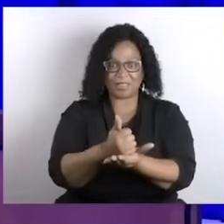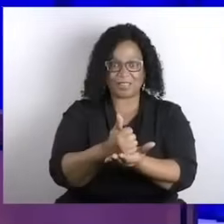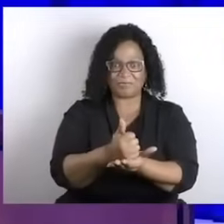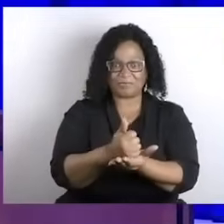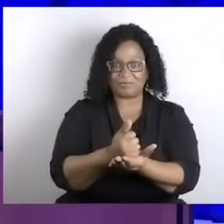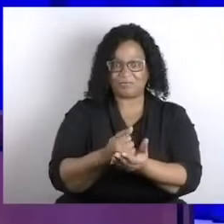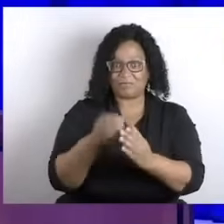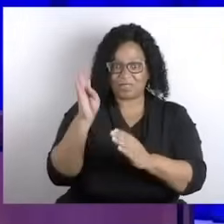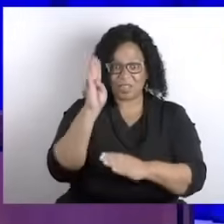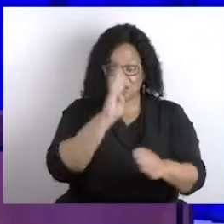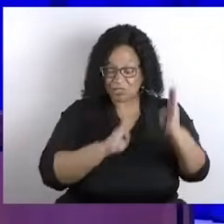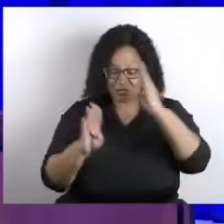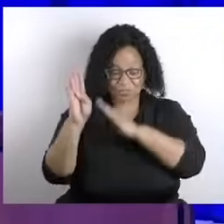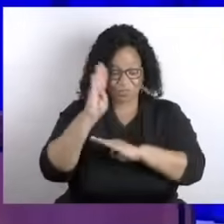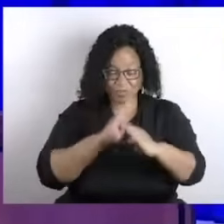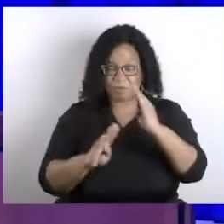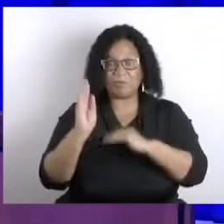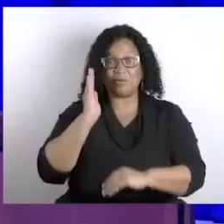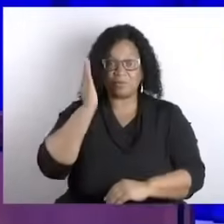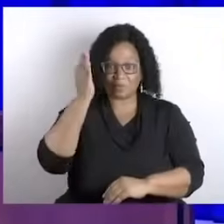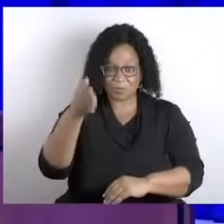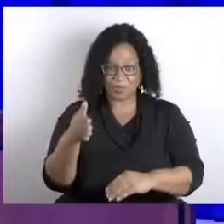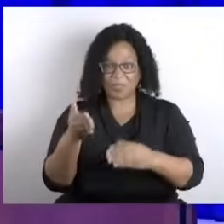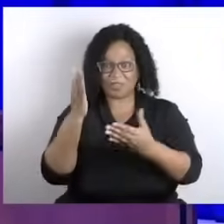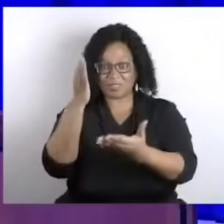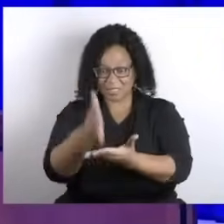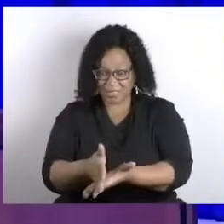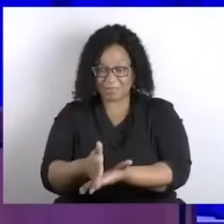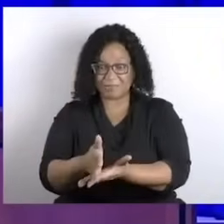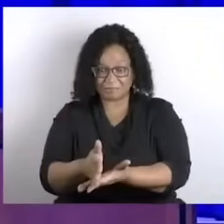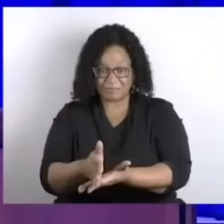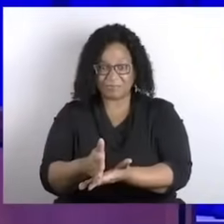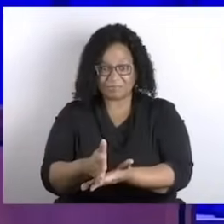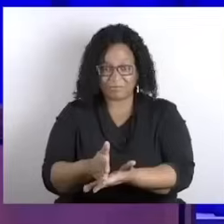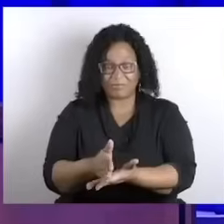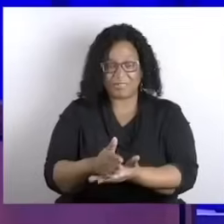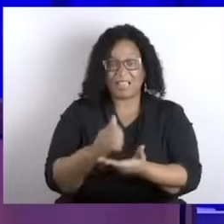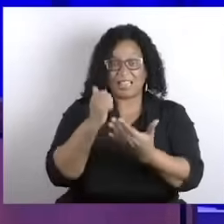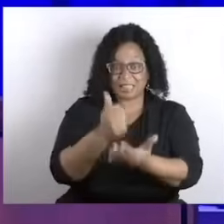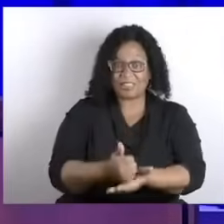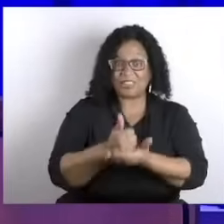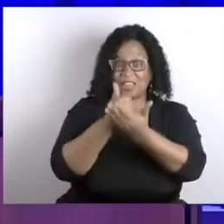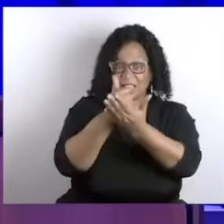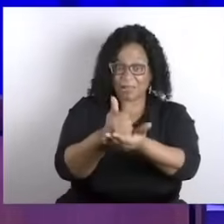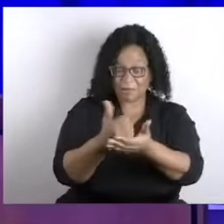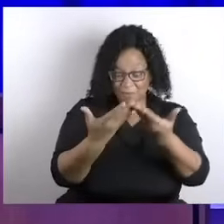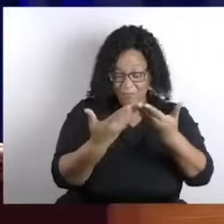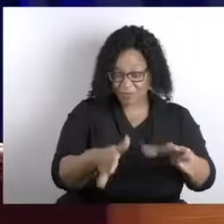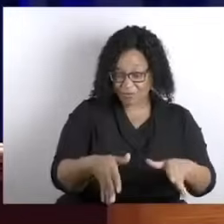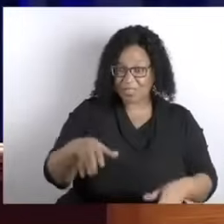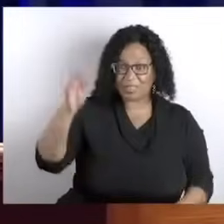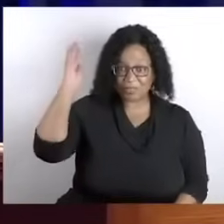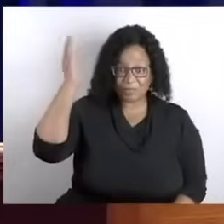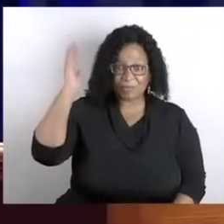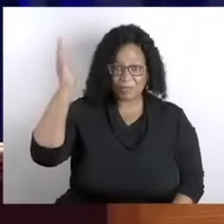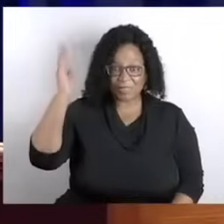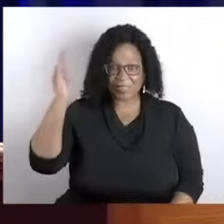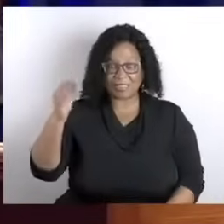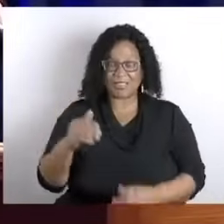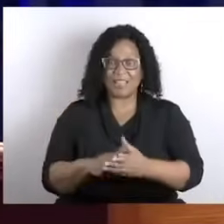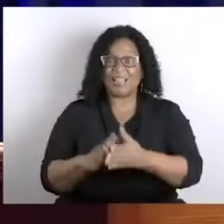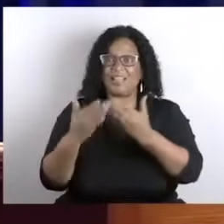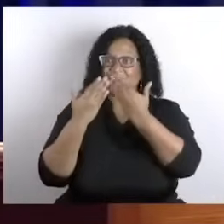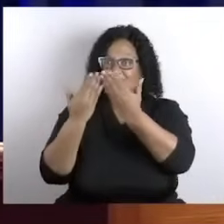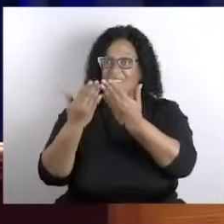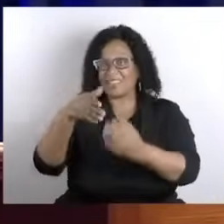not last always. I need somebody to help me close this message. Not just thank God for peace, but